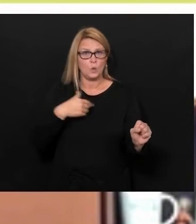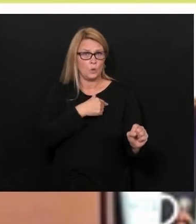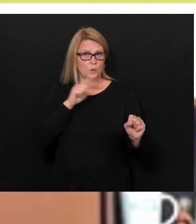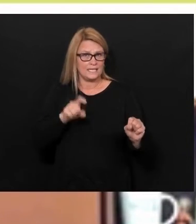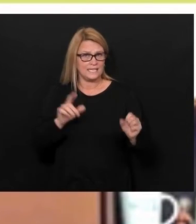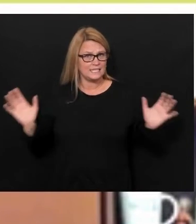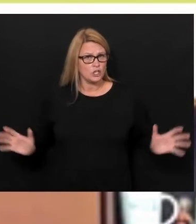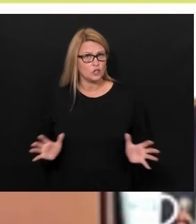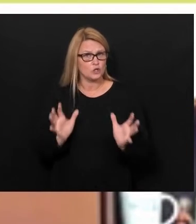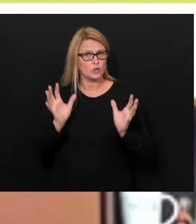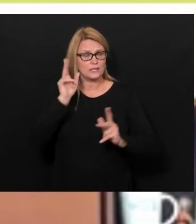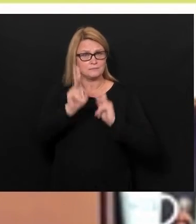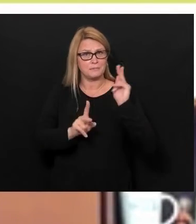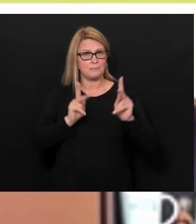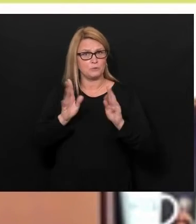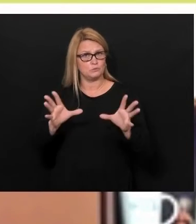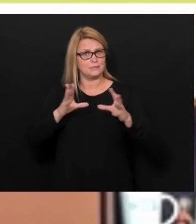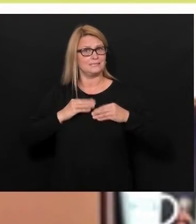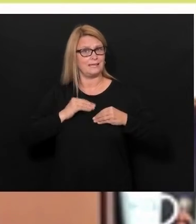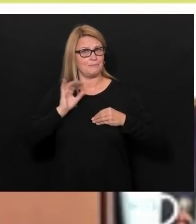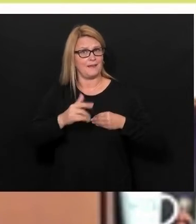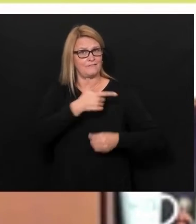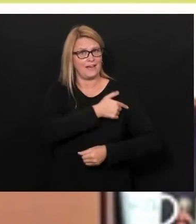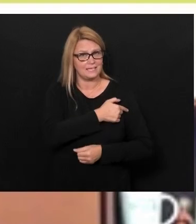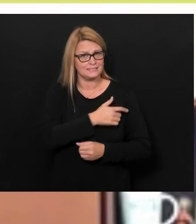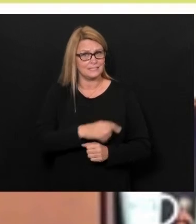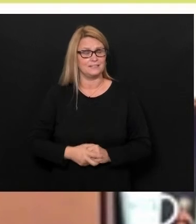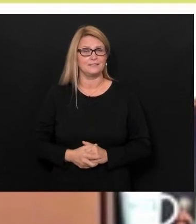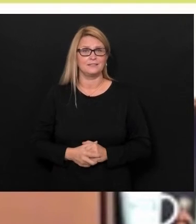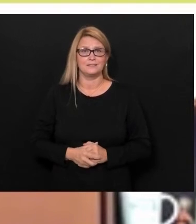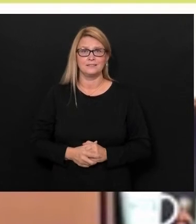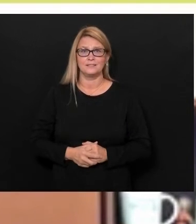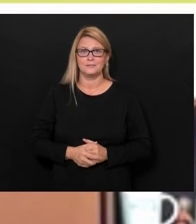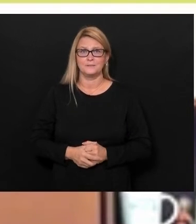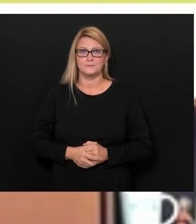it at the first opportunity you have to take it.